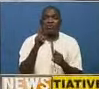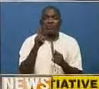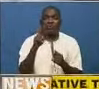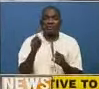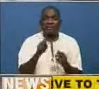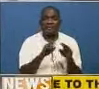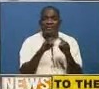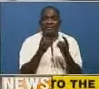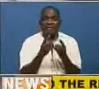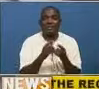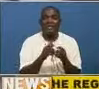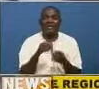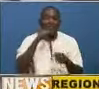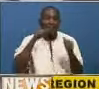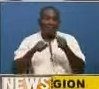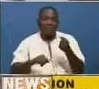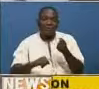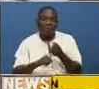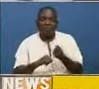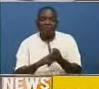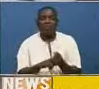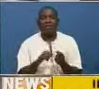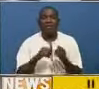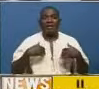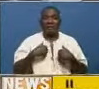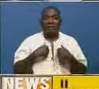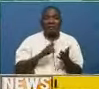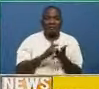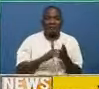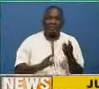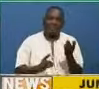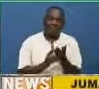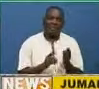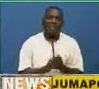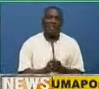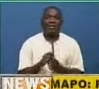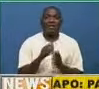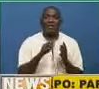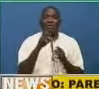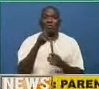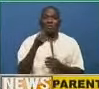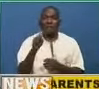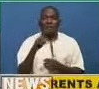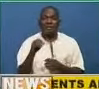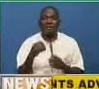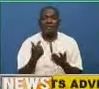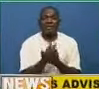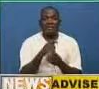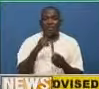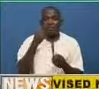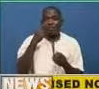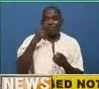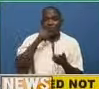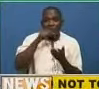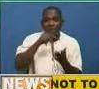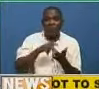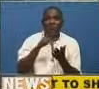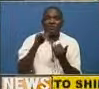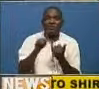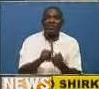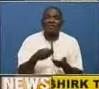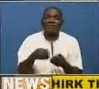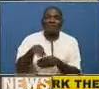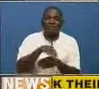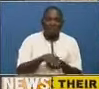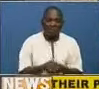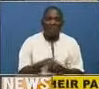Agriculture is supporting the Veterinary Services Department to boost production. The USDA, through its Ghana Poultry Project, has handed